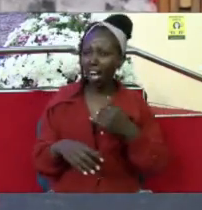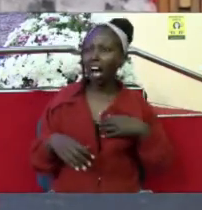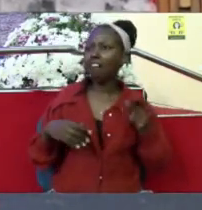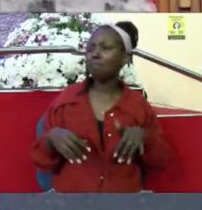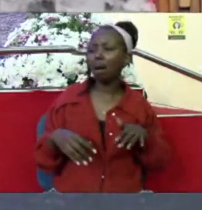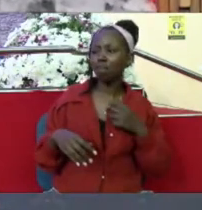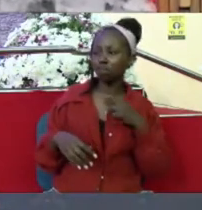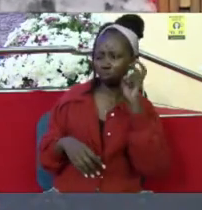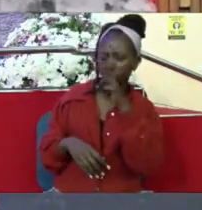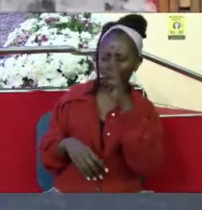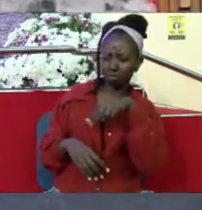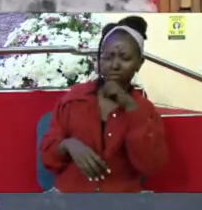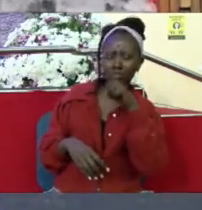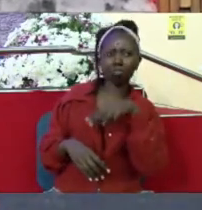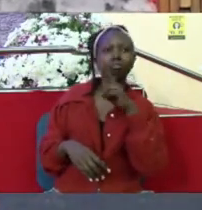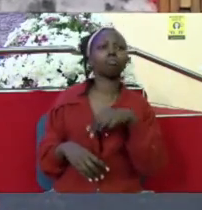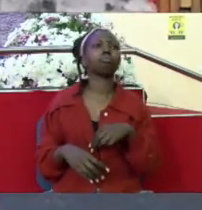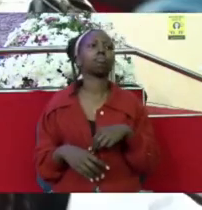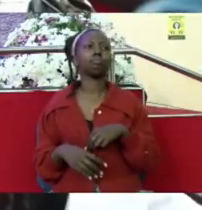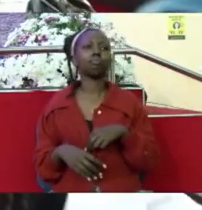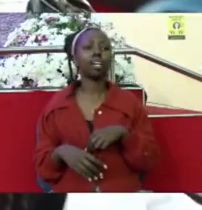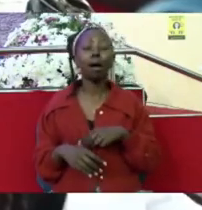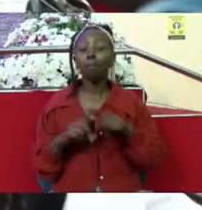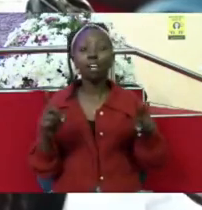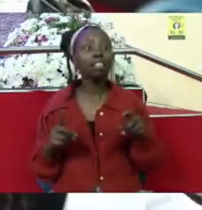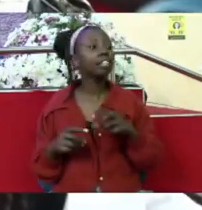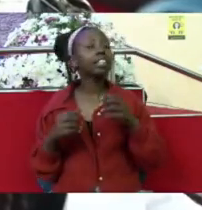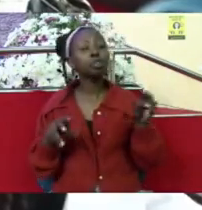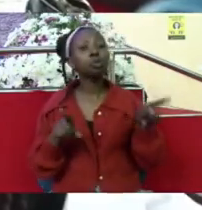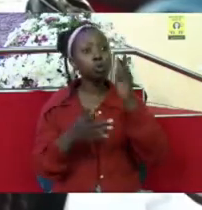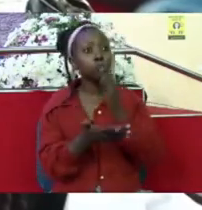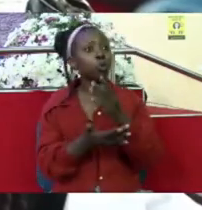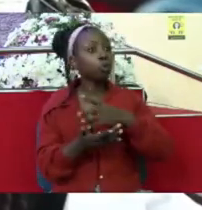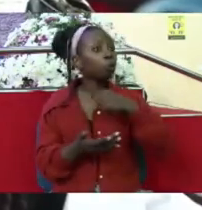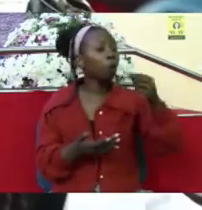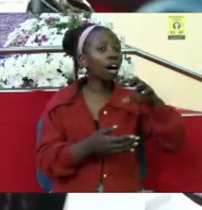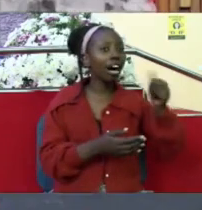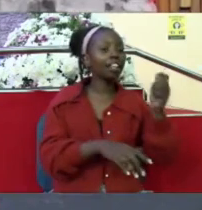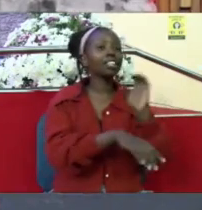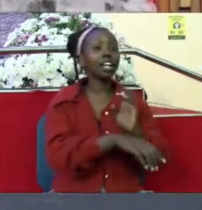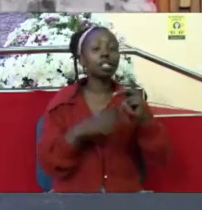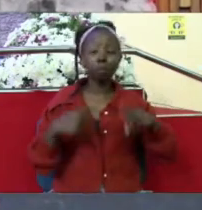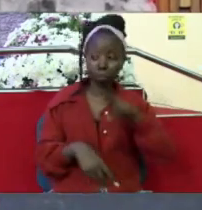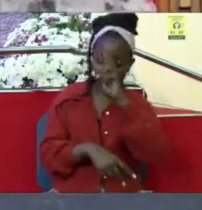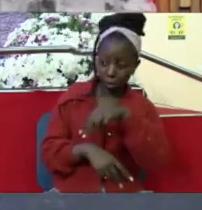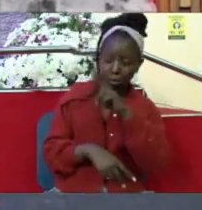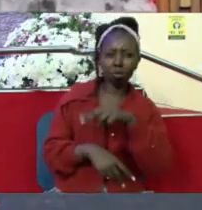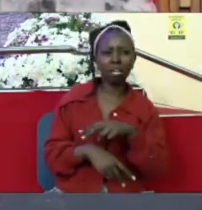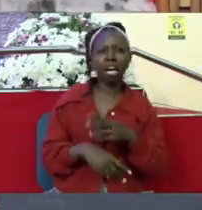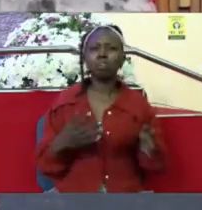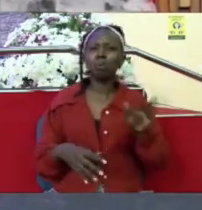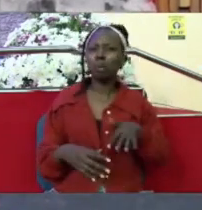vibaya. Utakao ukiangaliwa vibaya popote uendapo. Wewe mpende Yesu. Just love Jesus. Ati sijui mama mwingine alisema